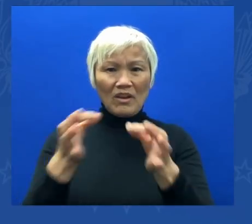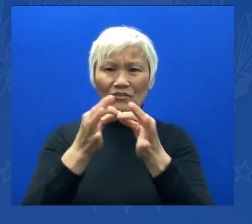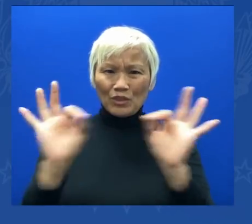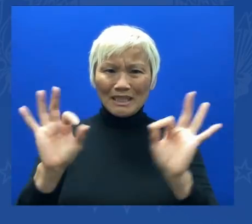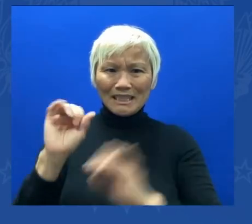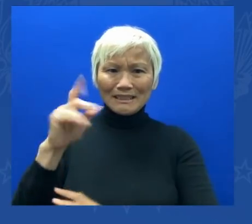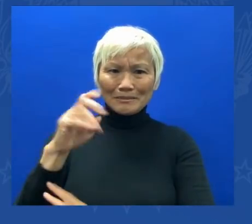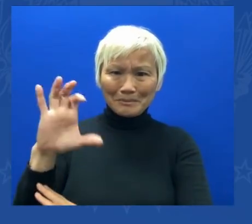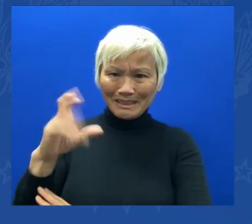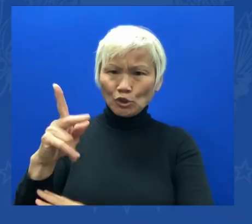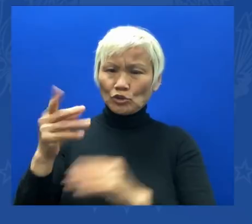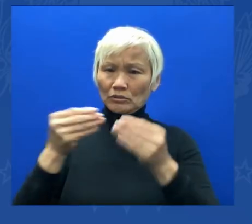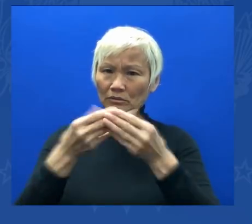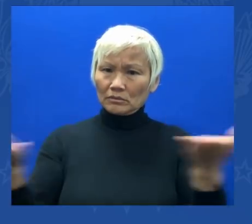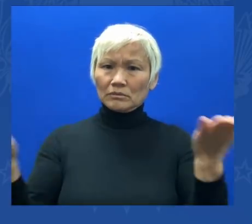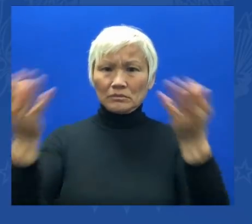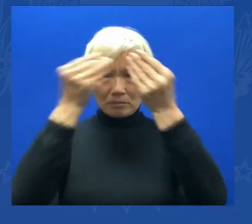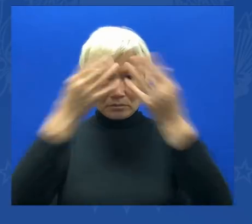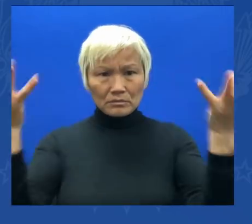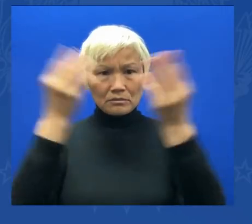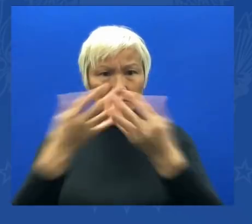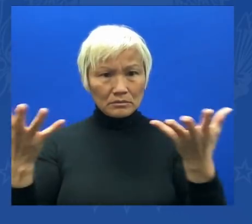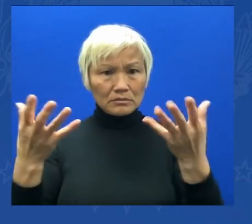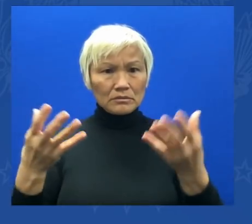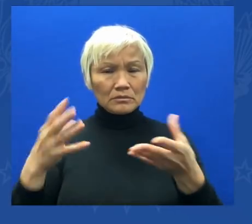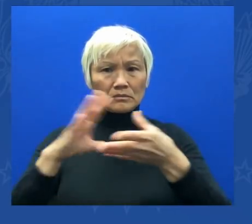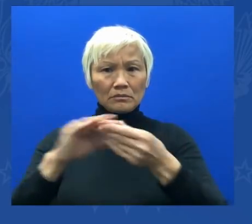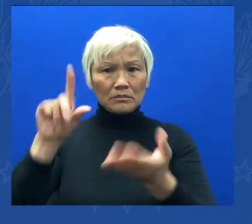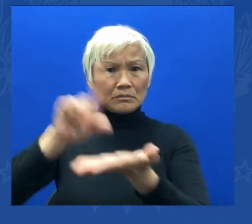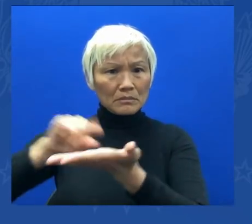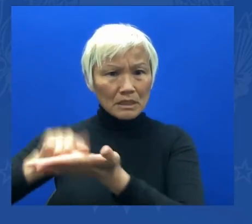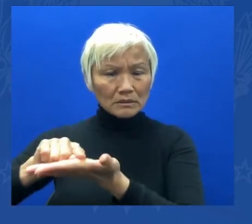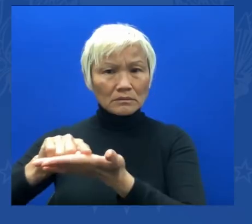democratic constitutional republic could not survive.